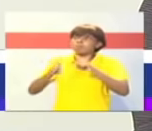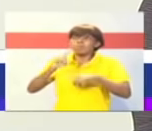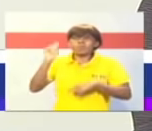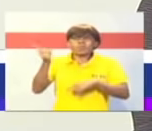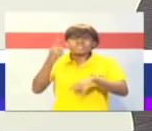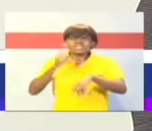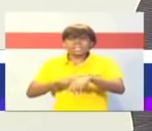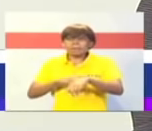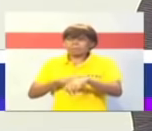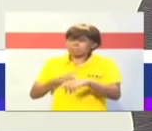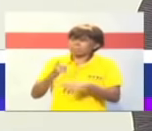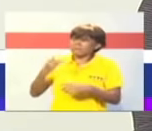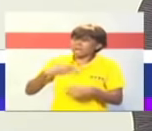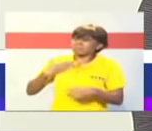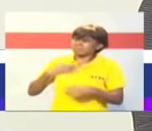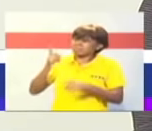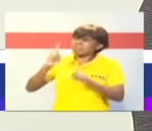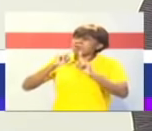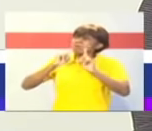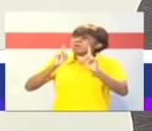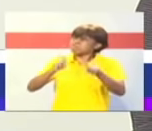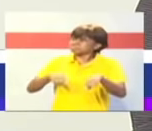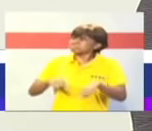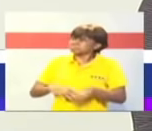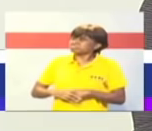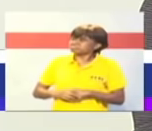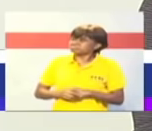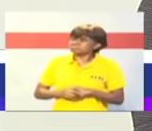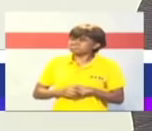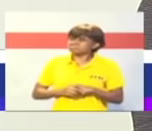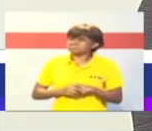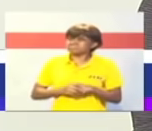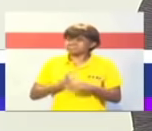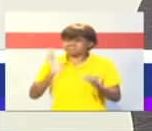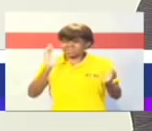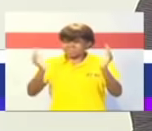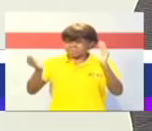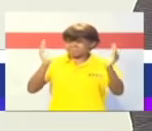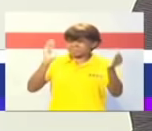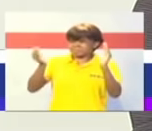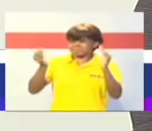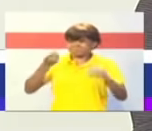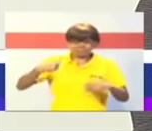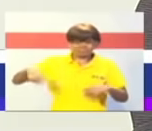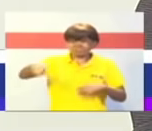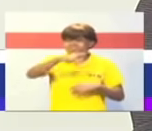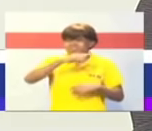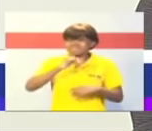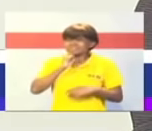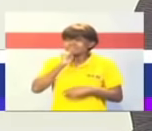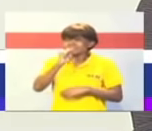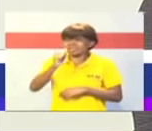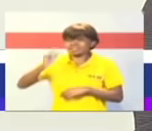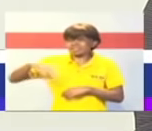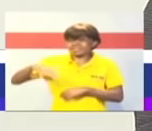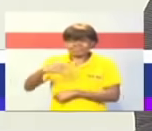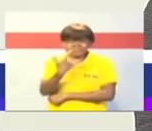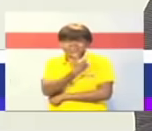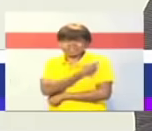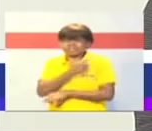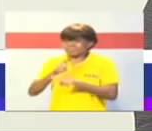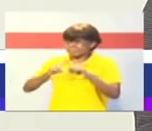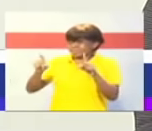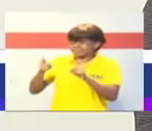Carrington addressed it today. When compared to unvaccinated individuals, persons who are